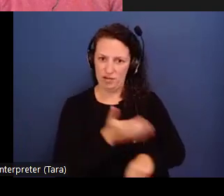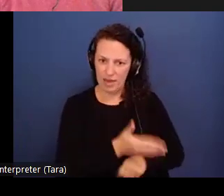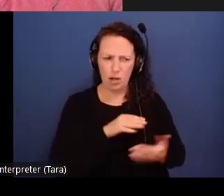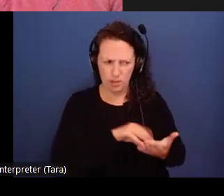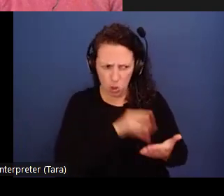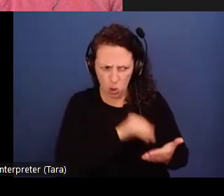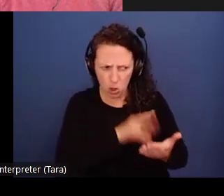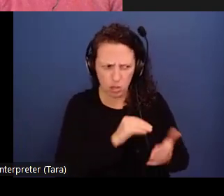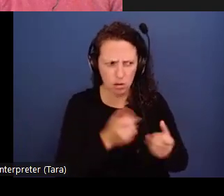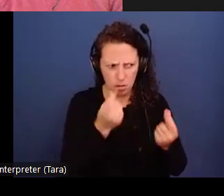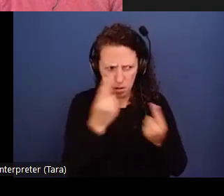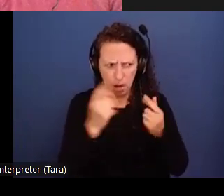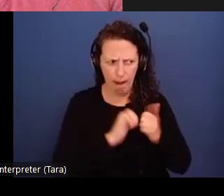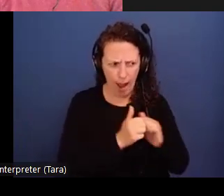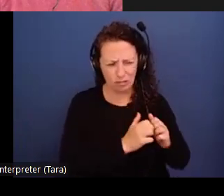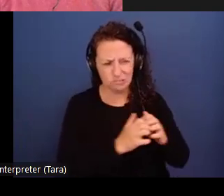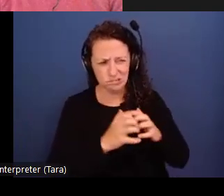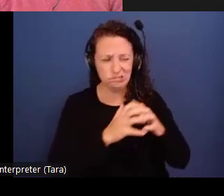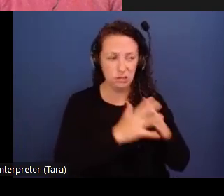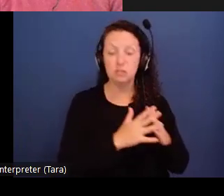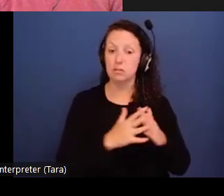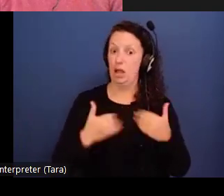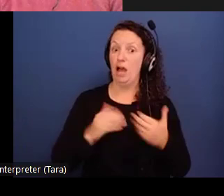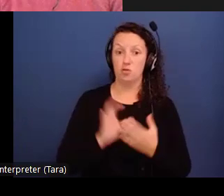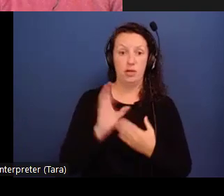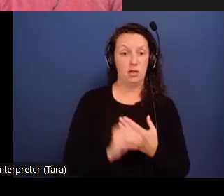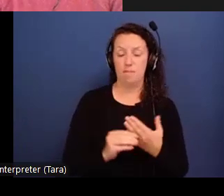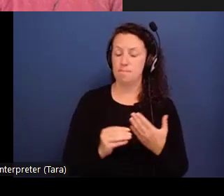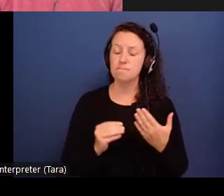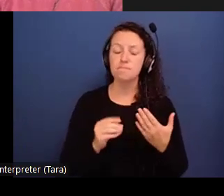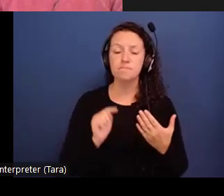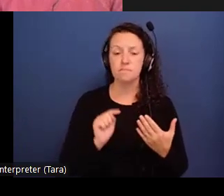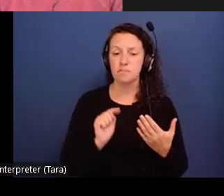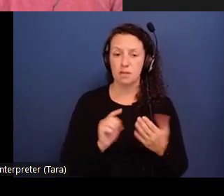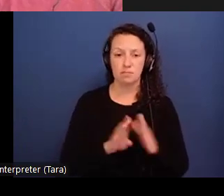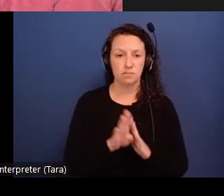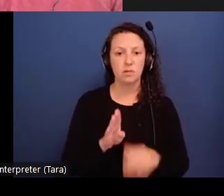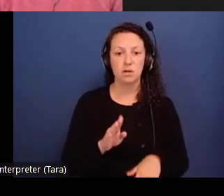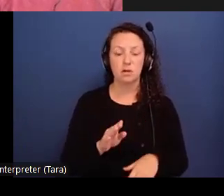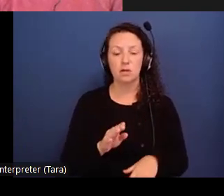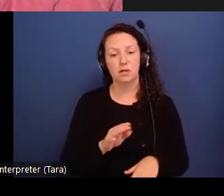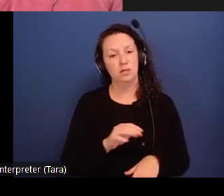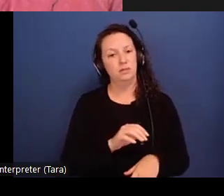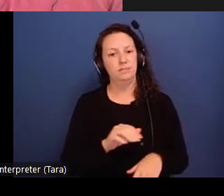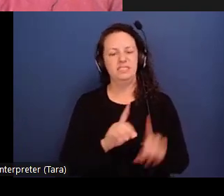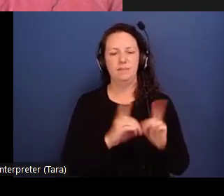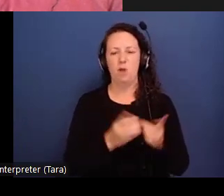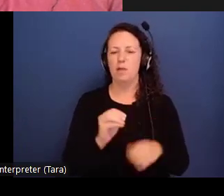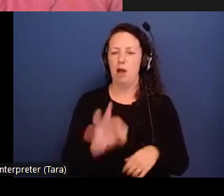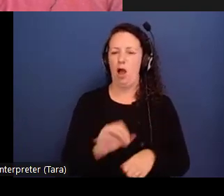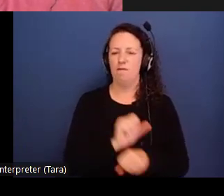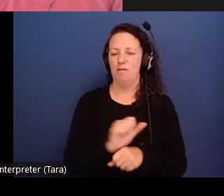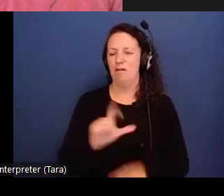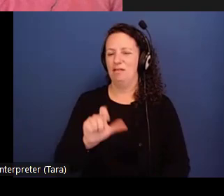the startup world. So they have a curriculum that has been approved by the Department of Labor. And then they do